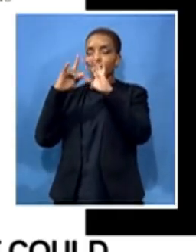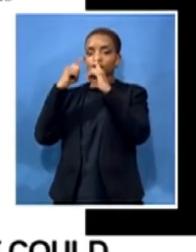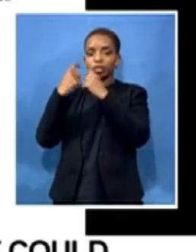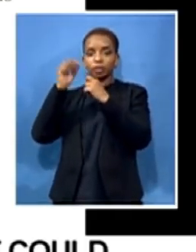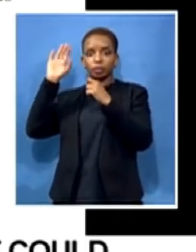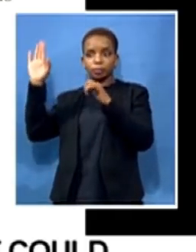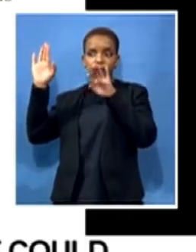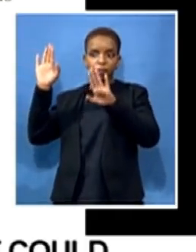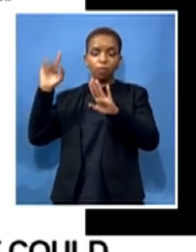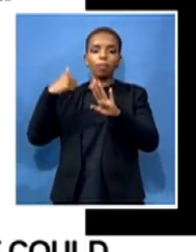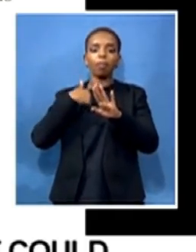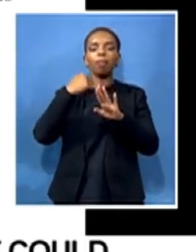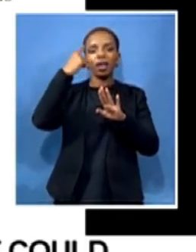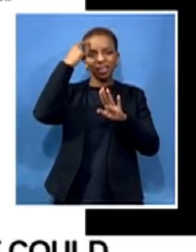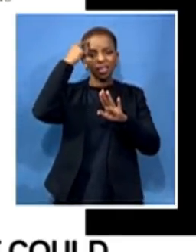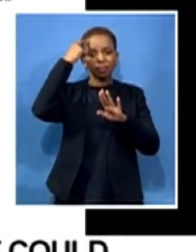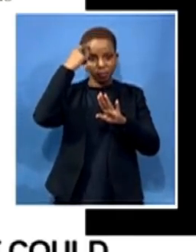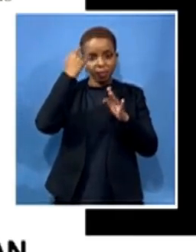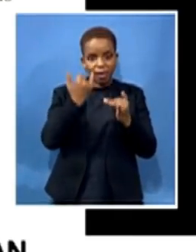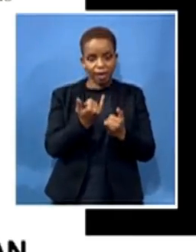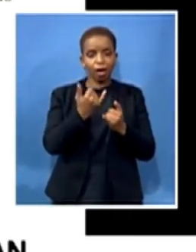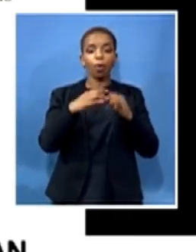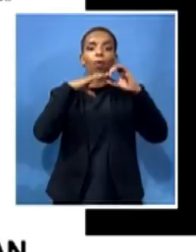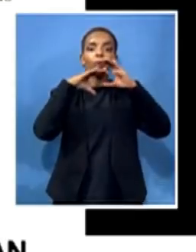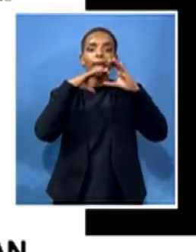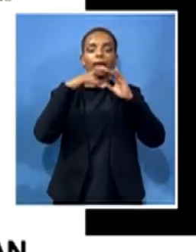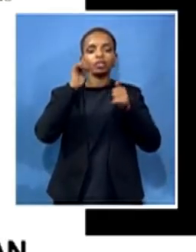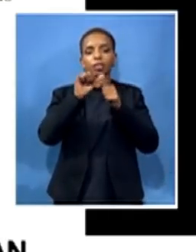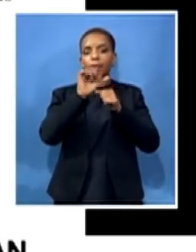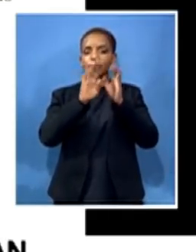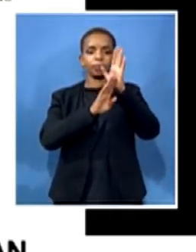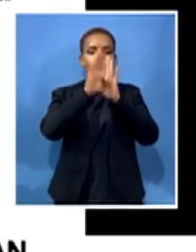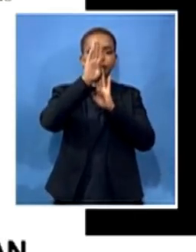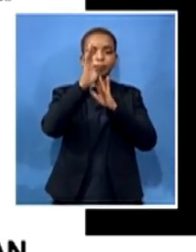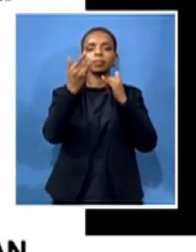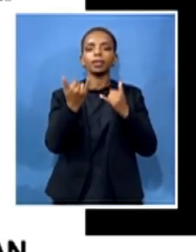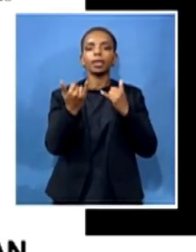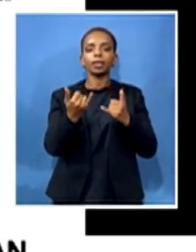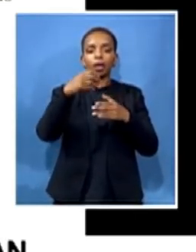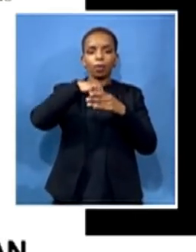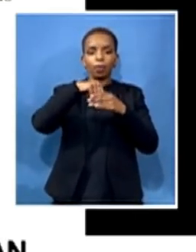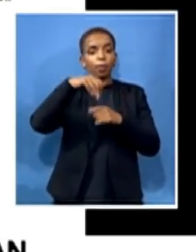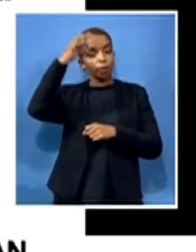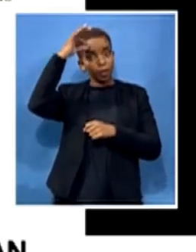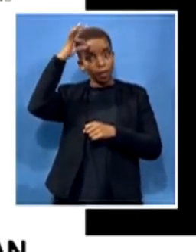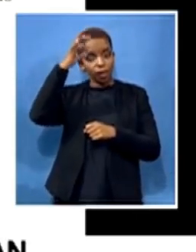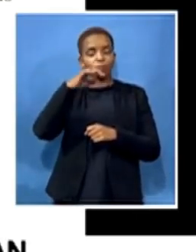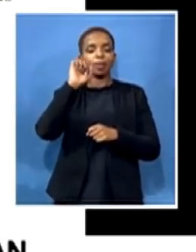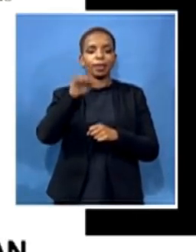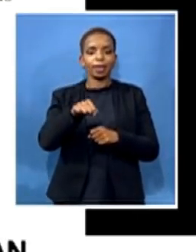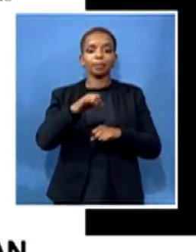than it ever been in government, I think there's still a lot more that we can do